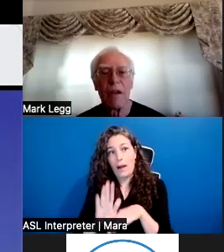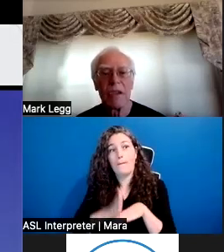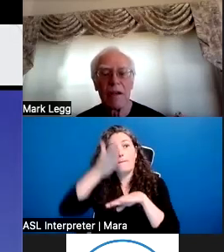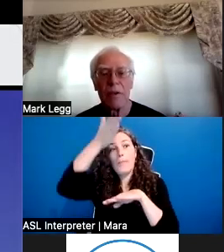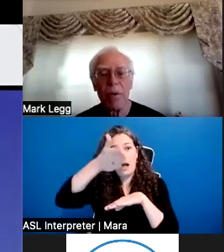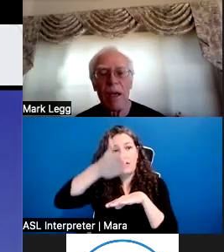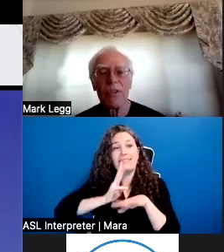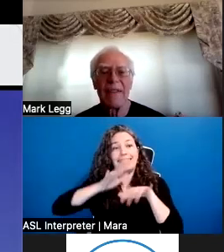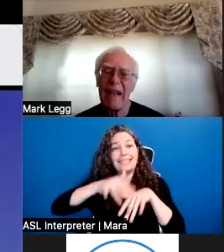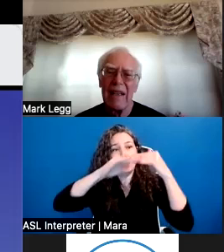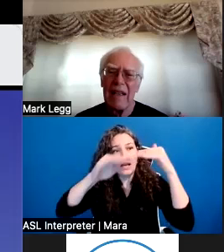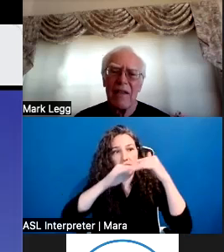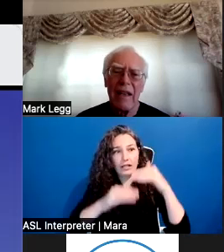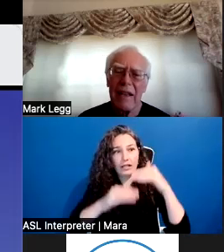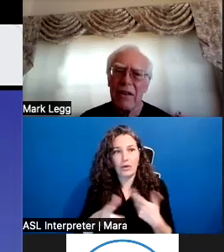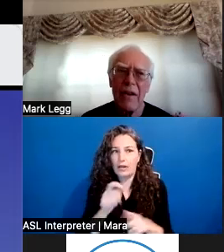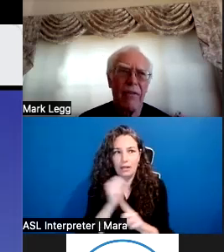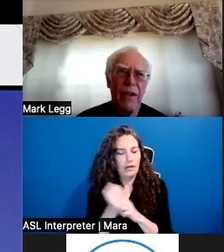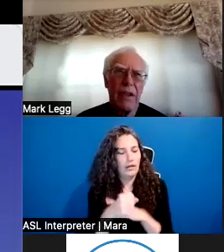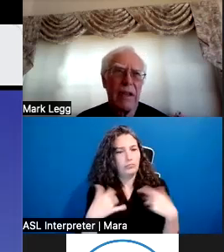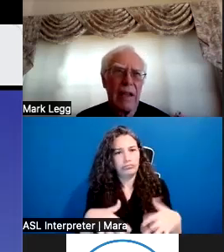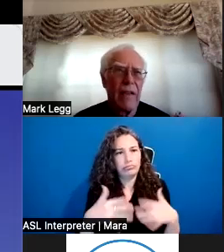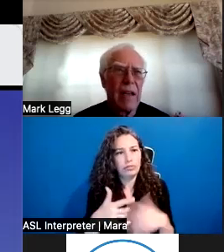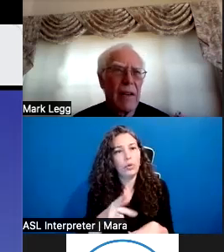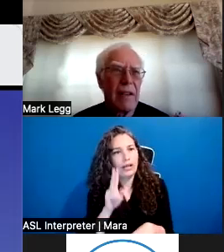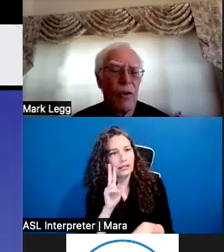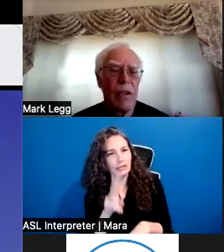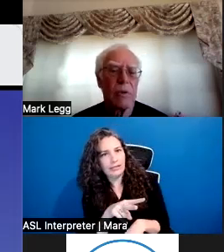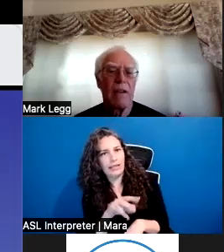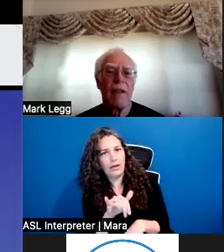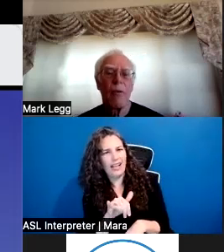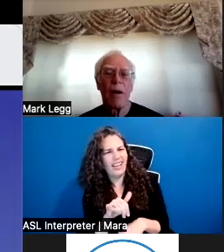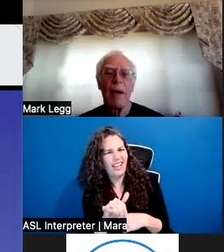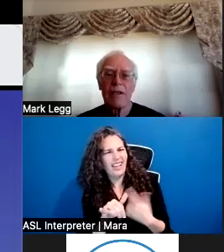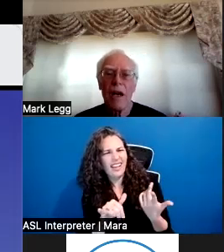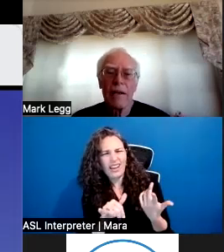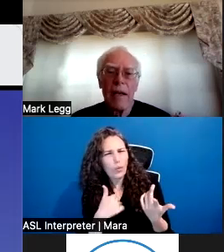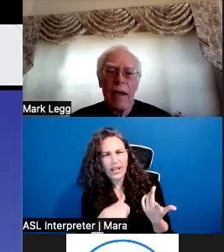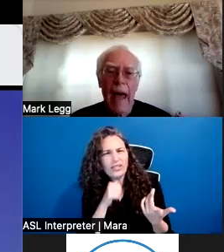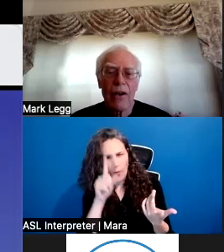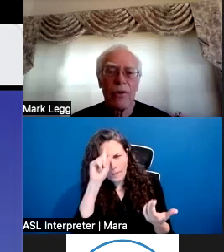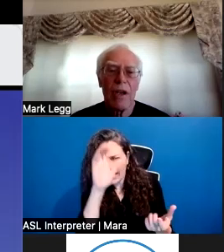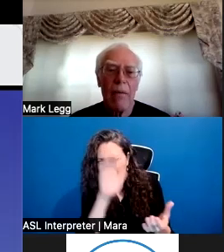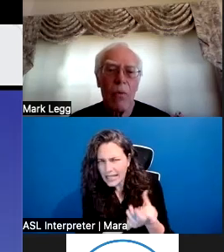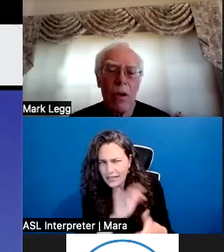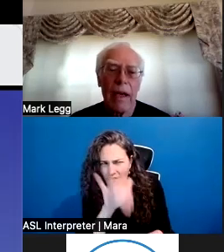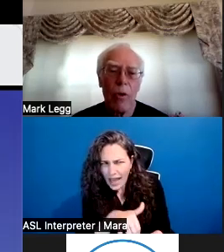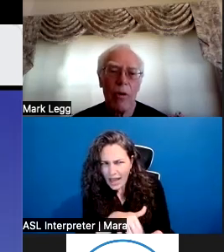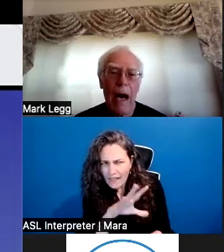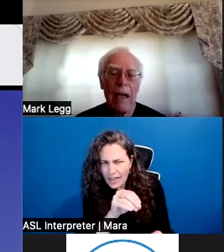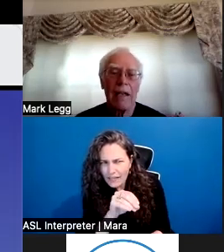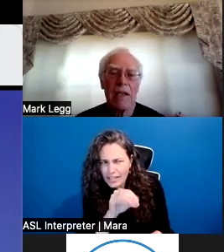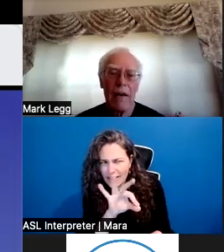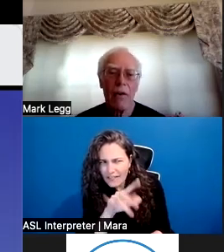feet above sea level. And so people said that, they said, no, that 50 feet above sea level, we don't believe that. Well, based on actual tsunami work and